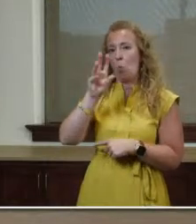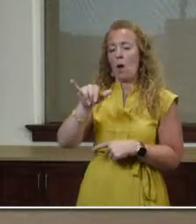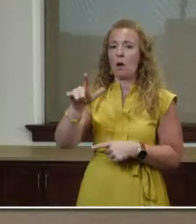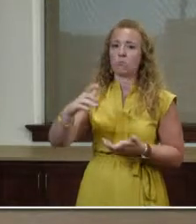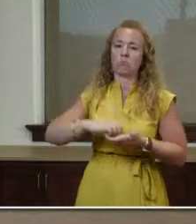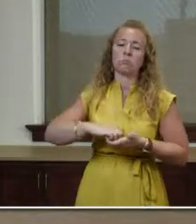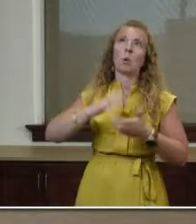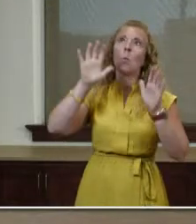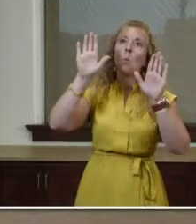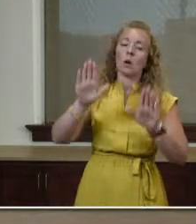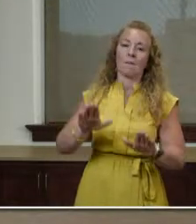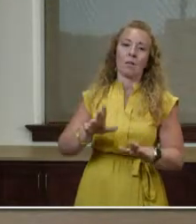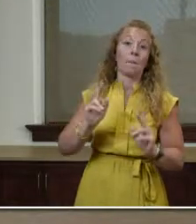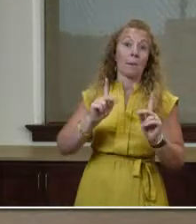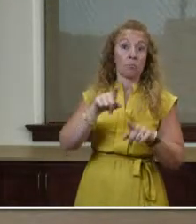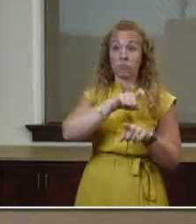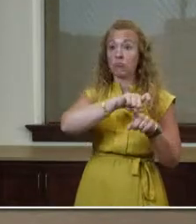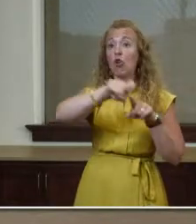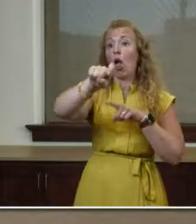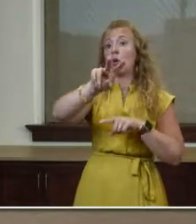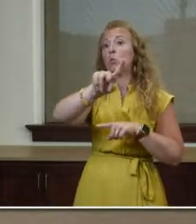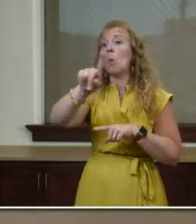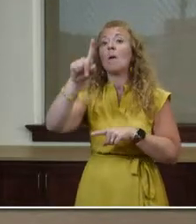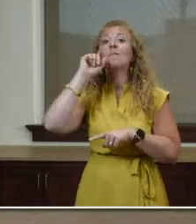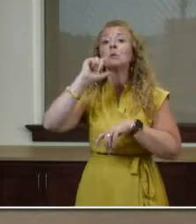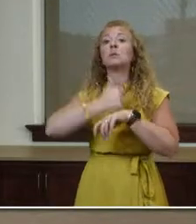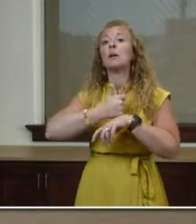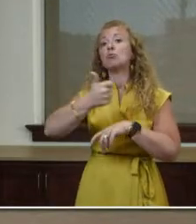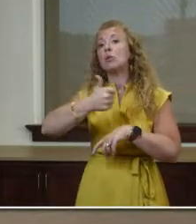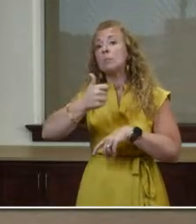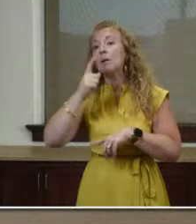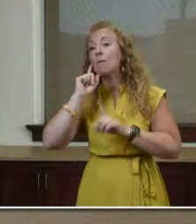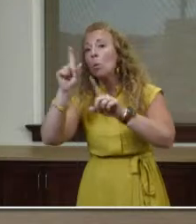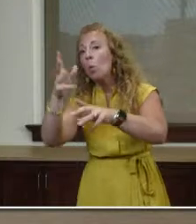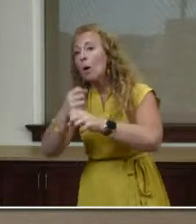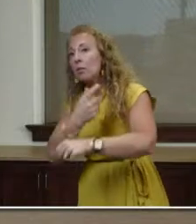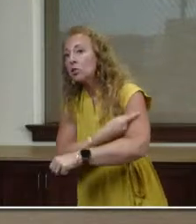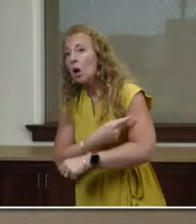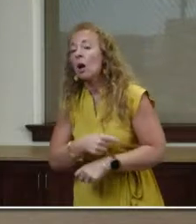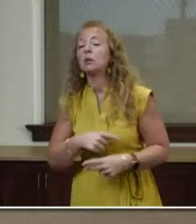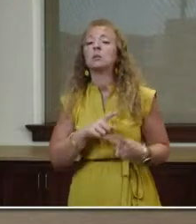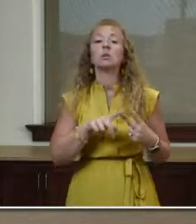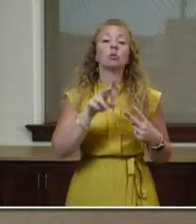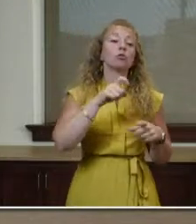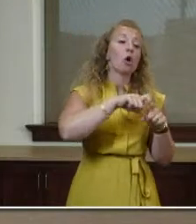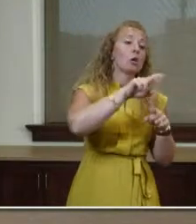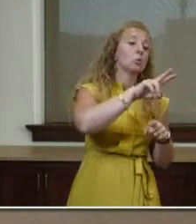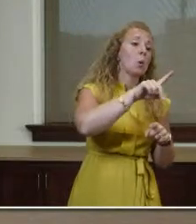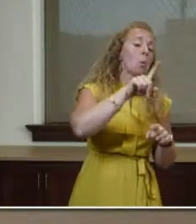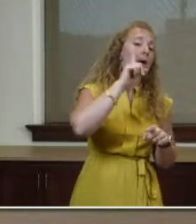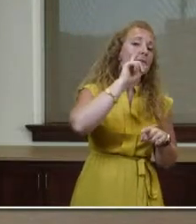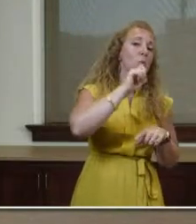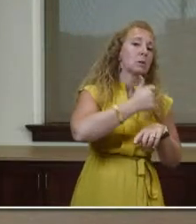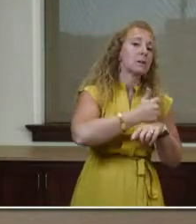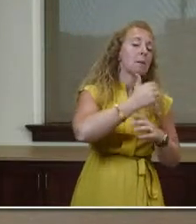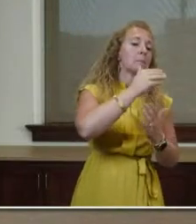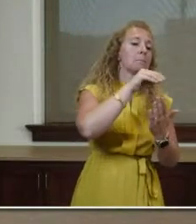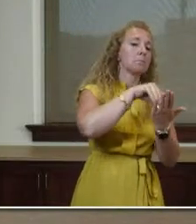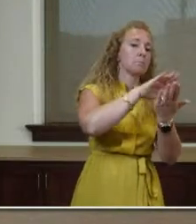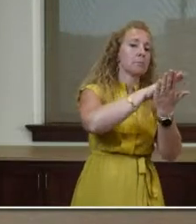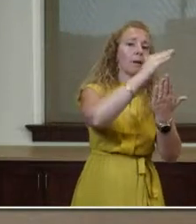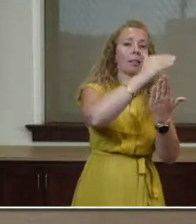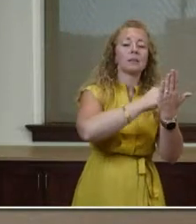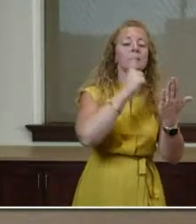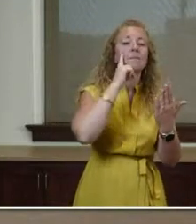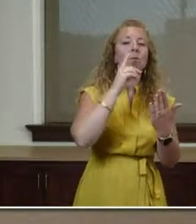partner. We have people can call 211 to get transportation to vaccines, also to get listed on our homebound list. And